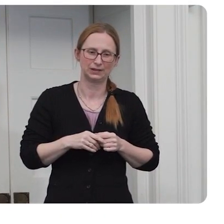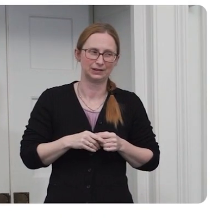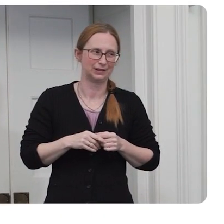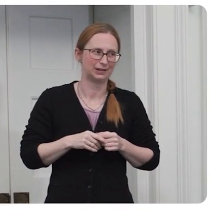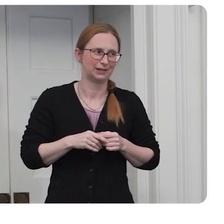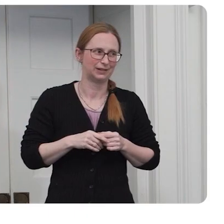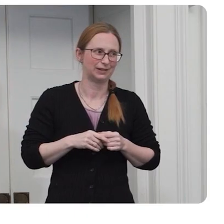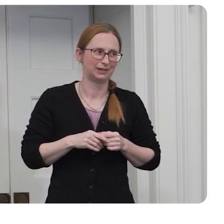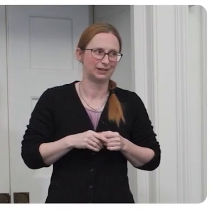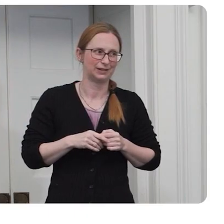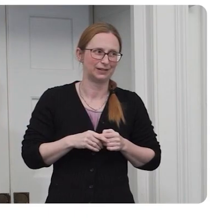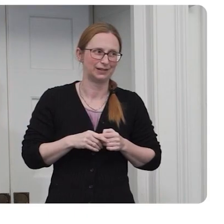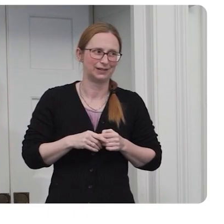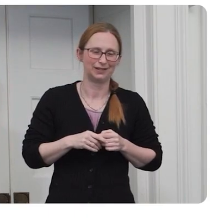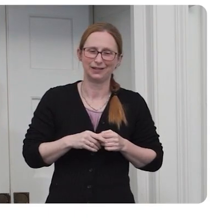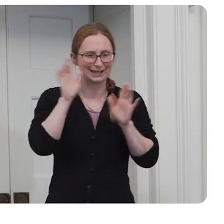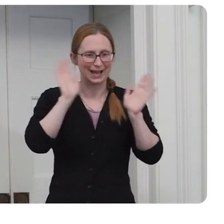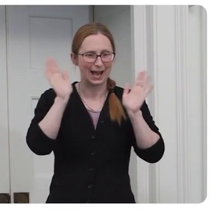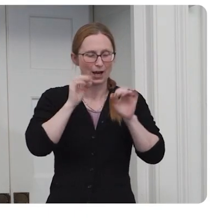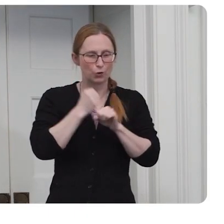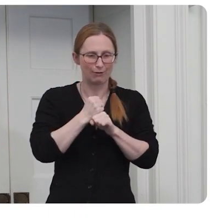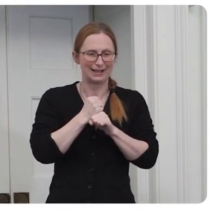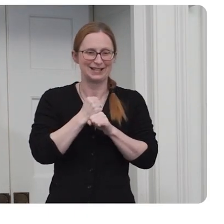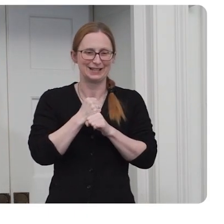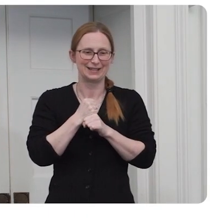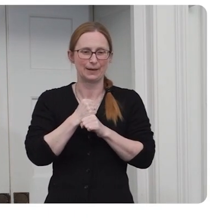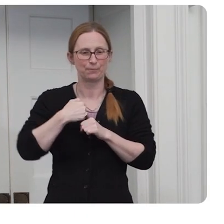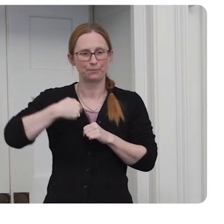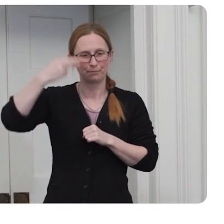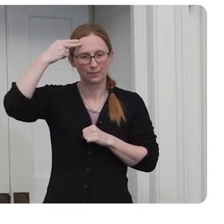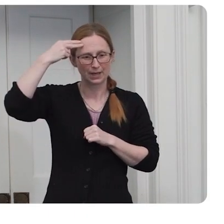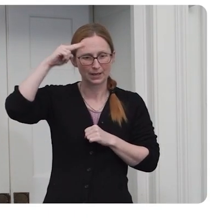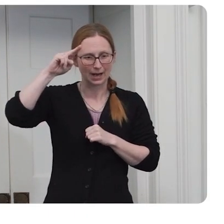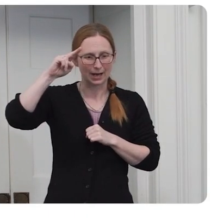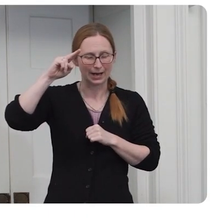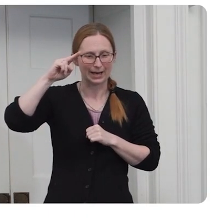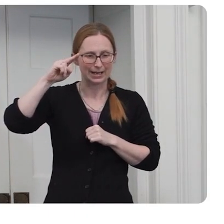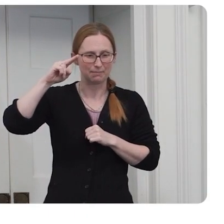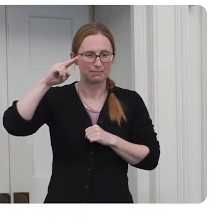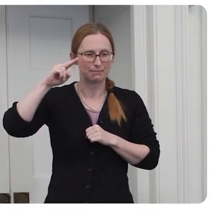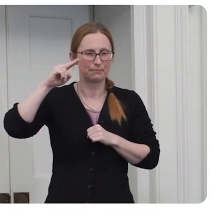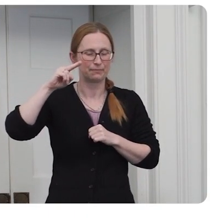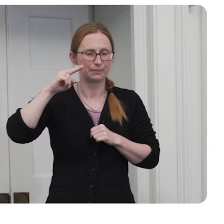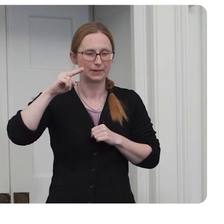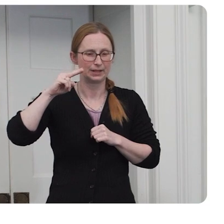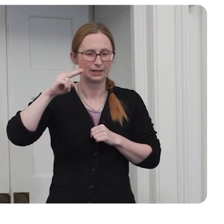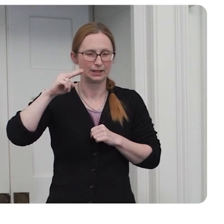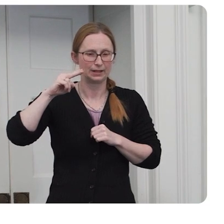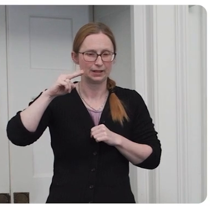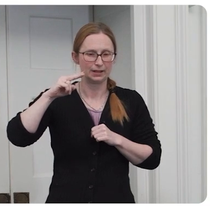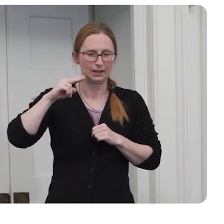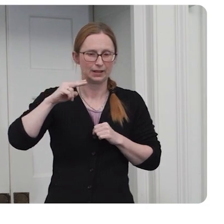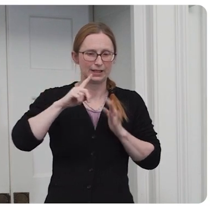over. The biggest mountain in the world. Hello, Grace. My name is Juan Delgado. I'm